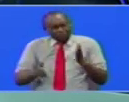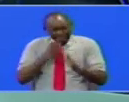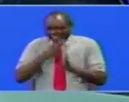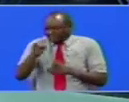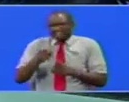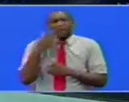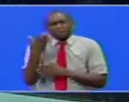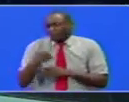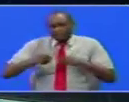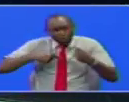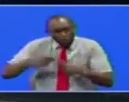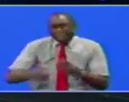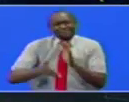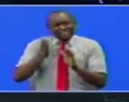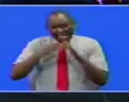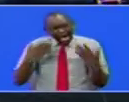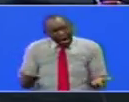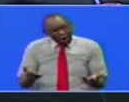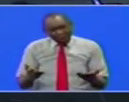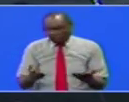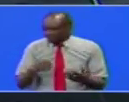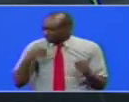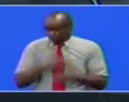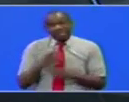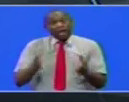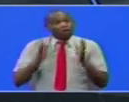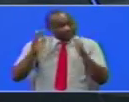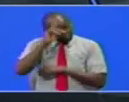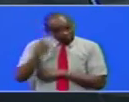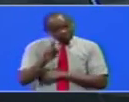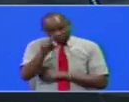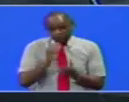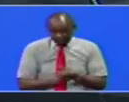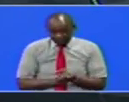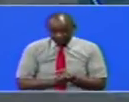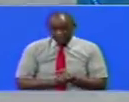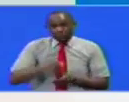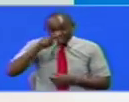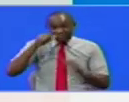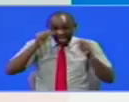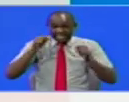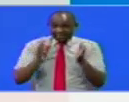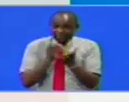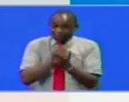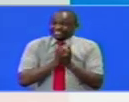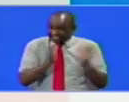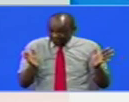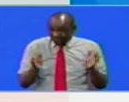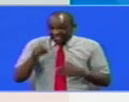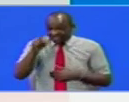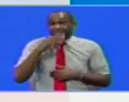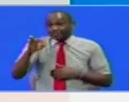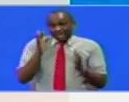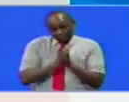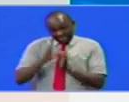this petition was processed in the National Assembly. And so our big question tonight to you is, do you agree with the Auditor General that the